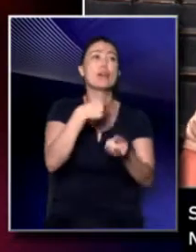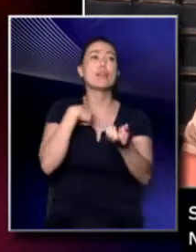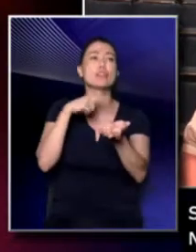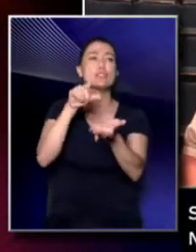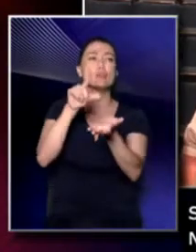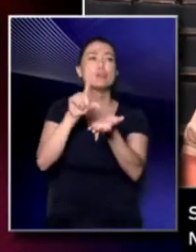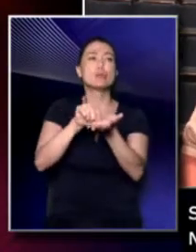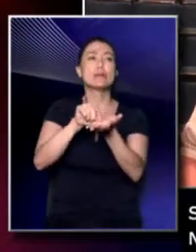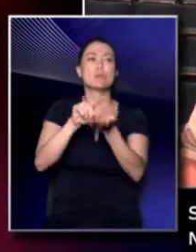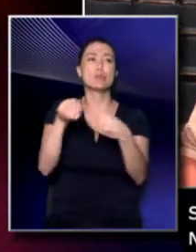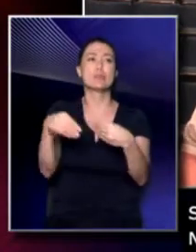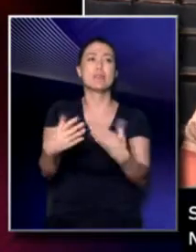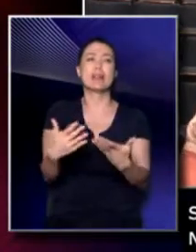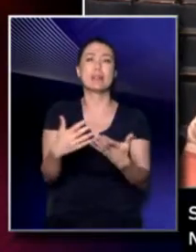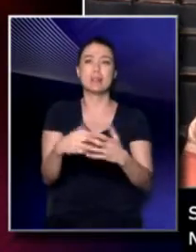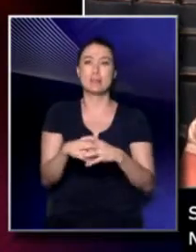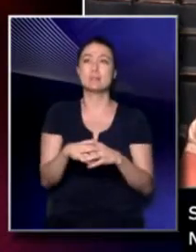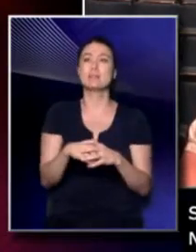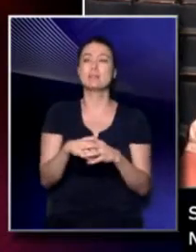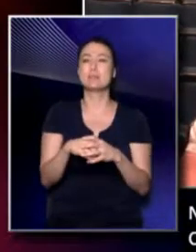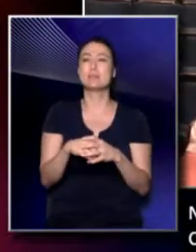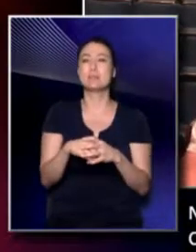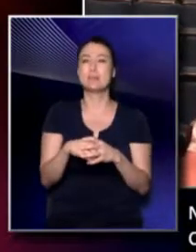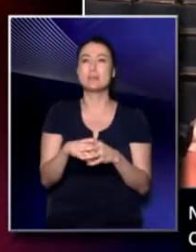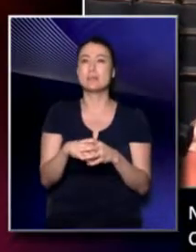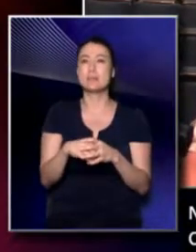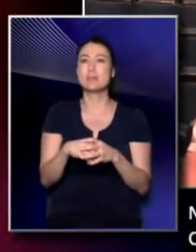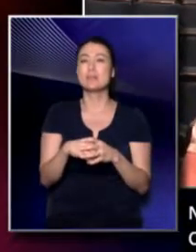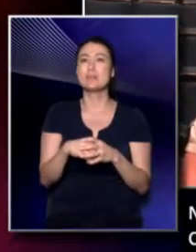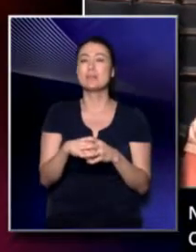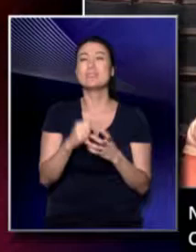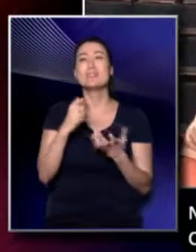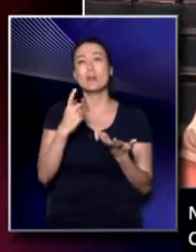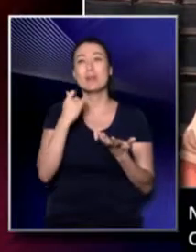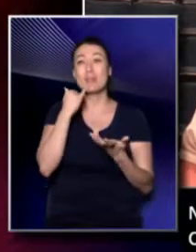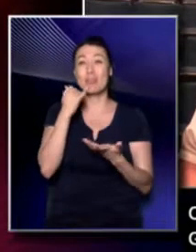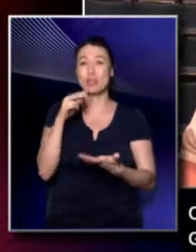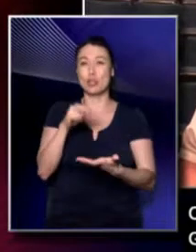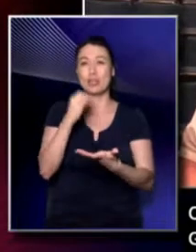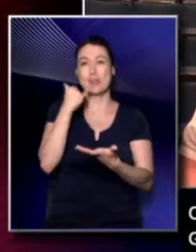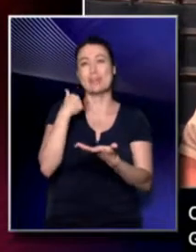Okay, so only print, okay, so I guess the only way you can be looking at it is you have a